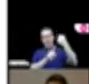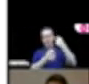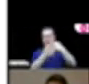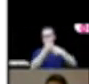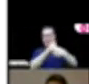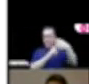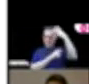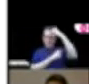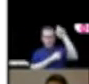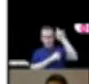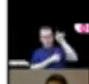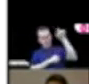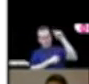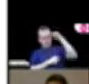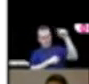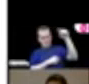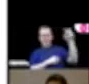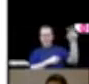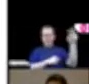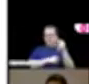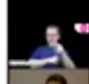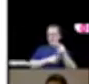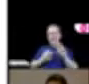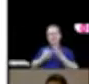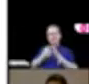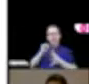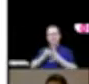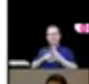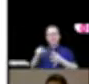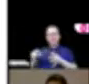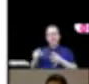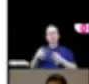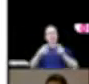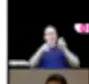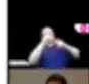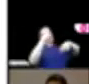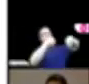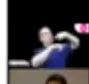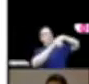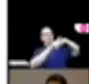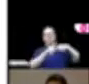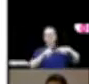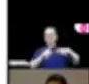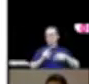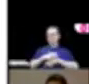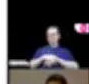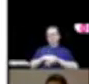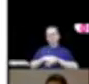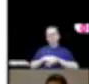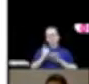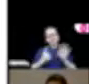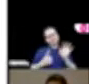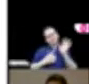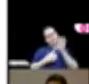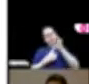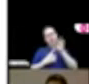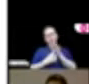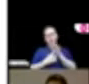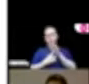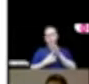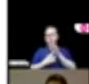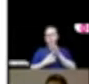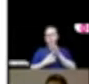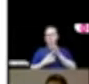be changed, the way they perceive asylum seekers, they do their cases, it is very important to have those kind of